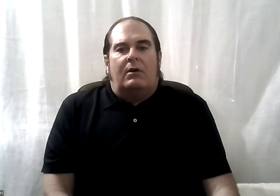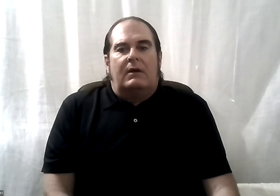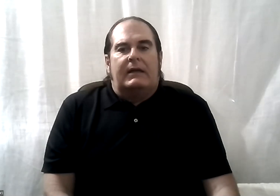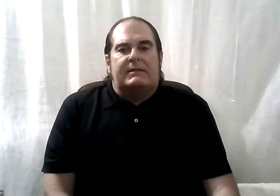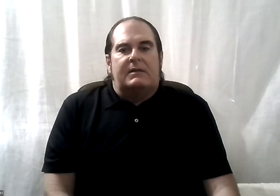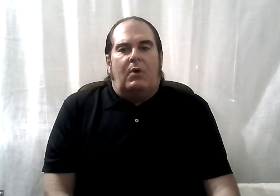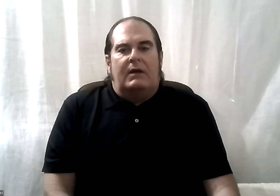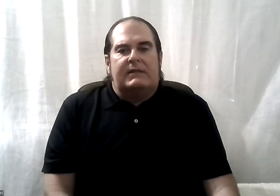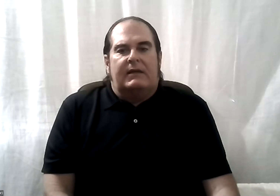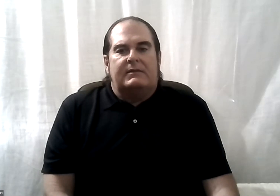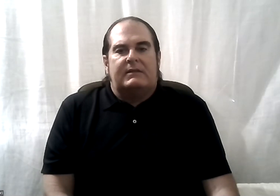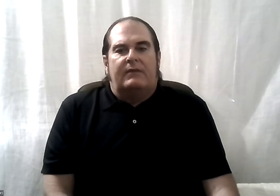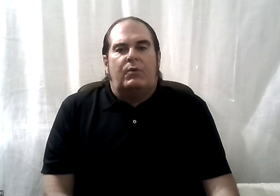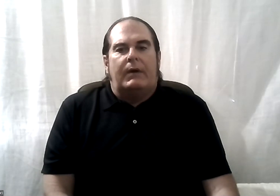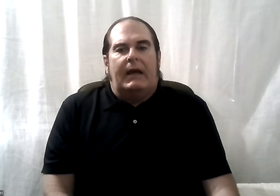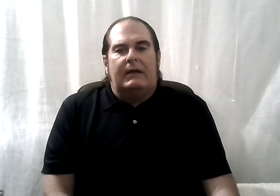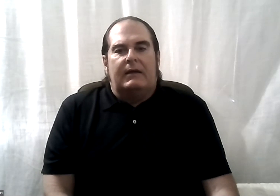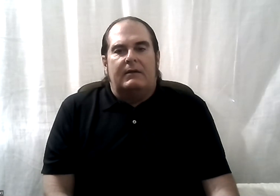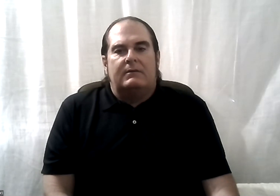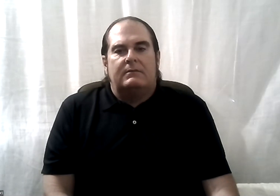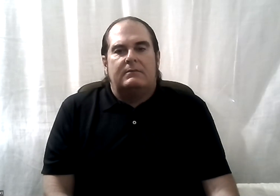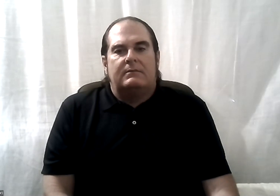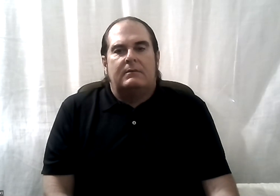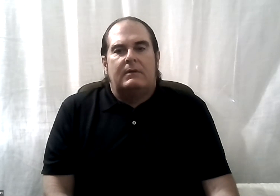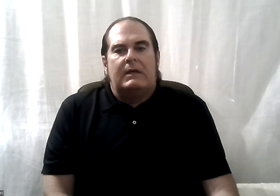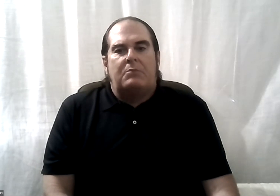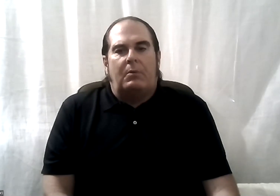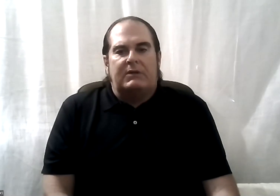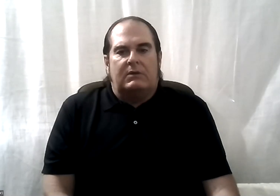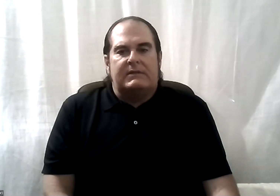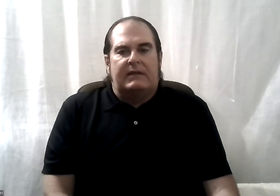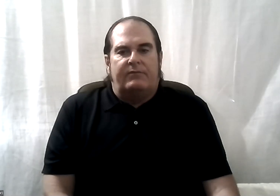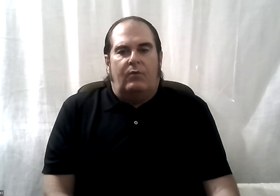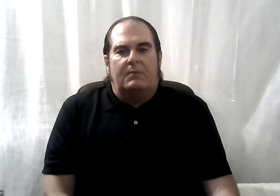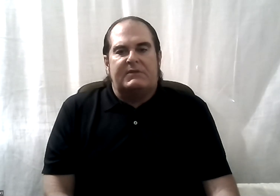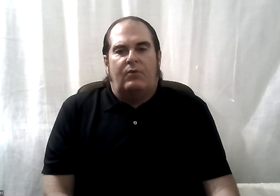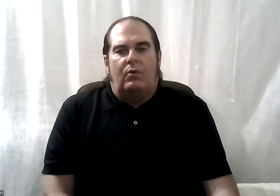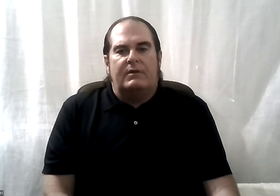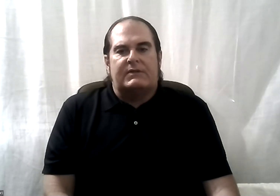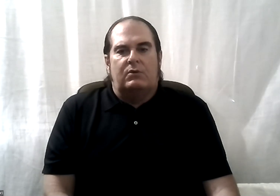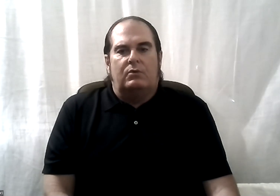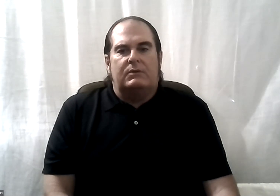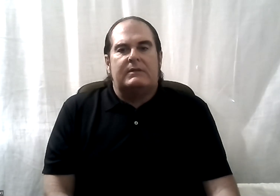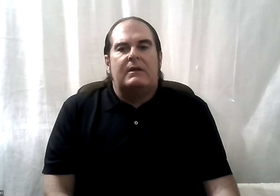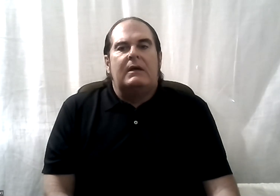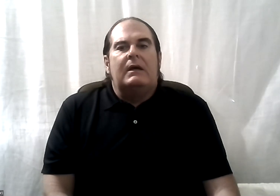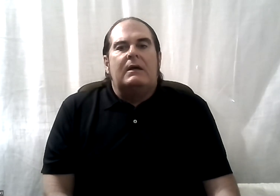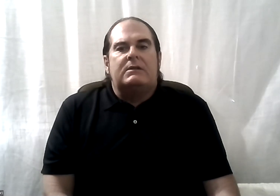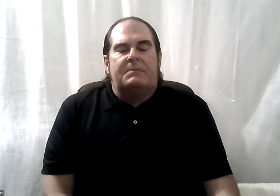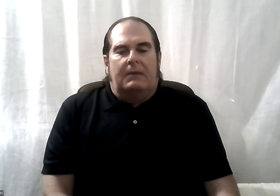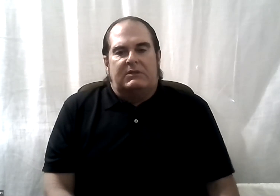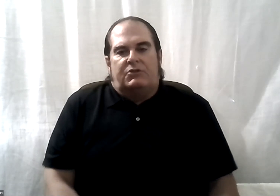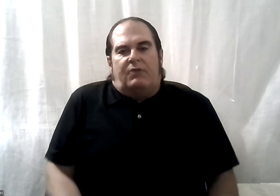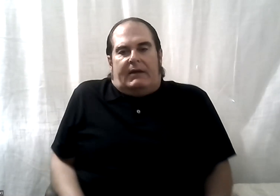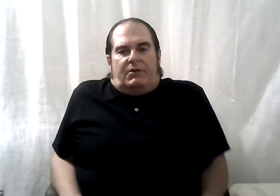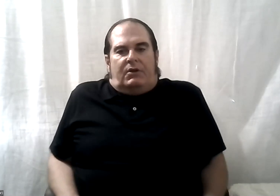TAA currently is in the process of creating parental consent forms for the schools to